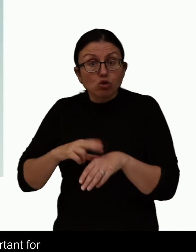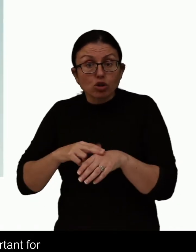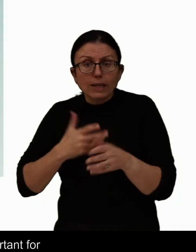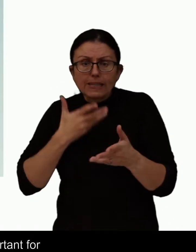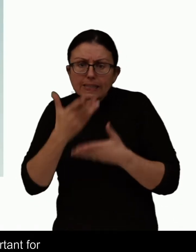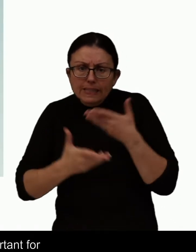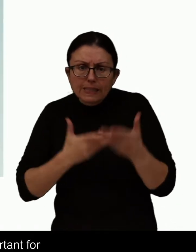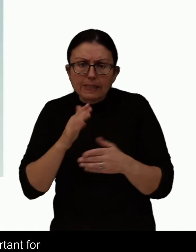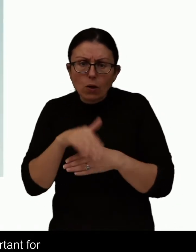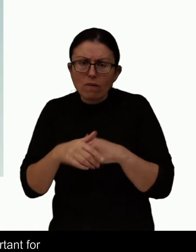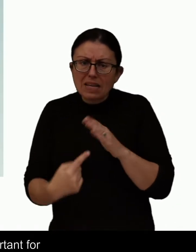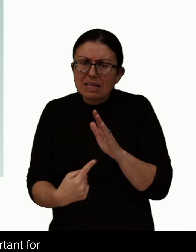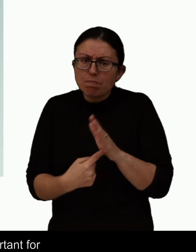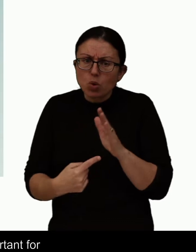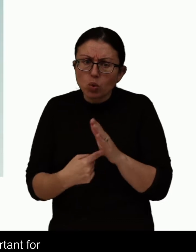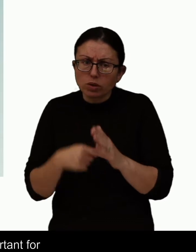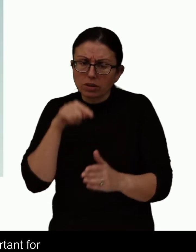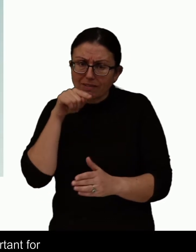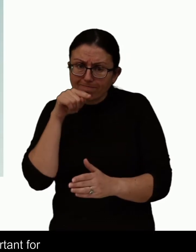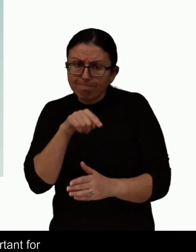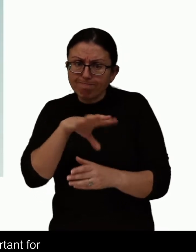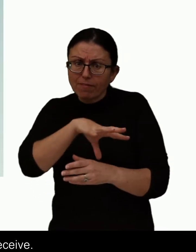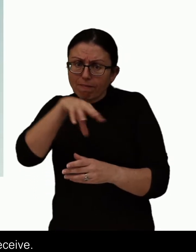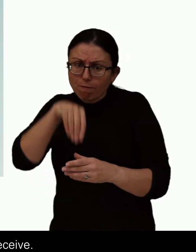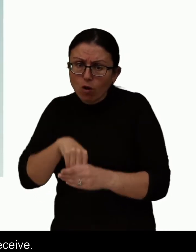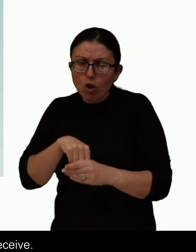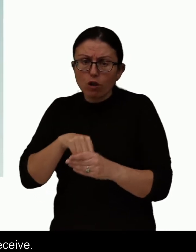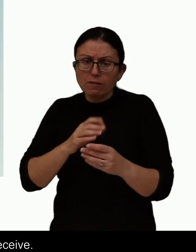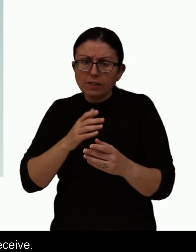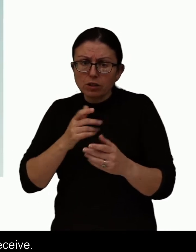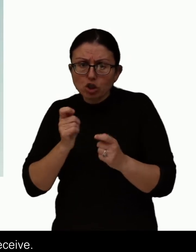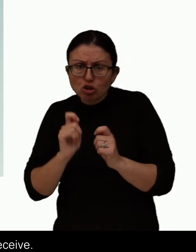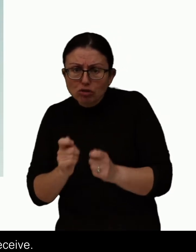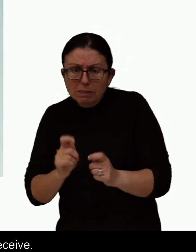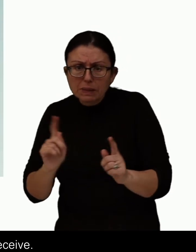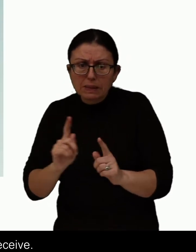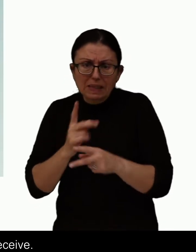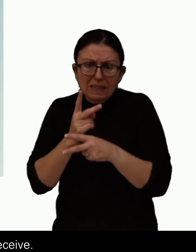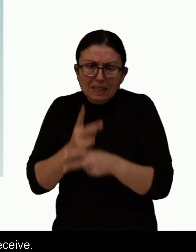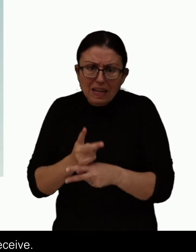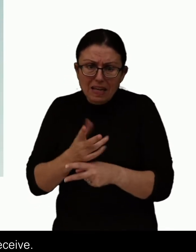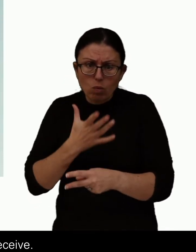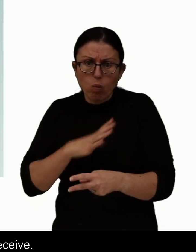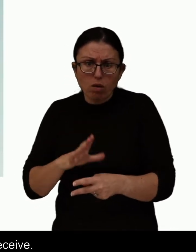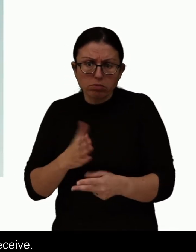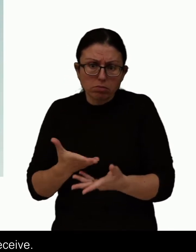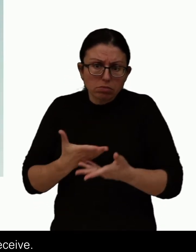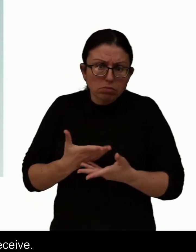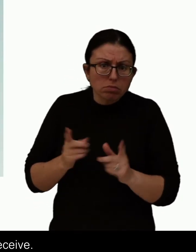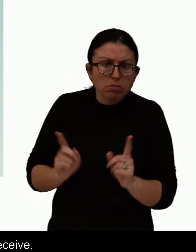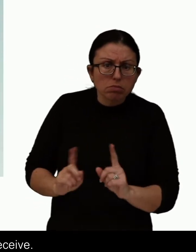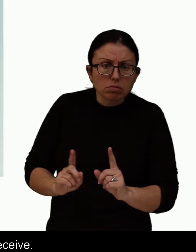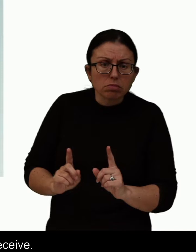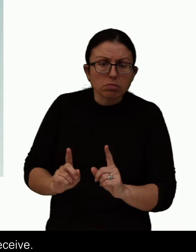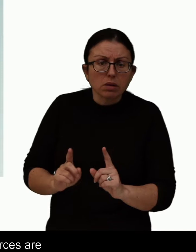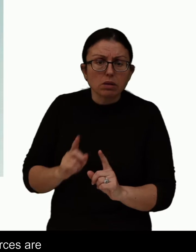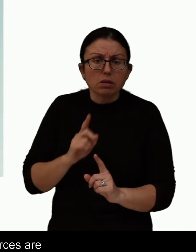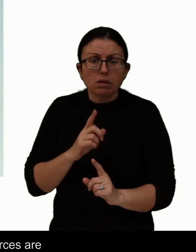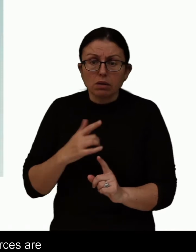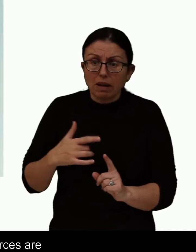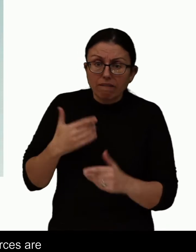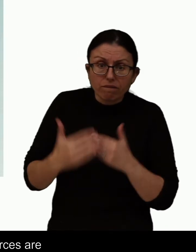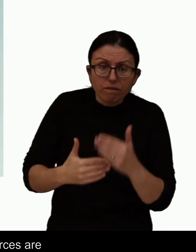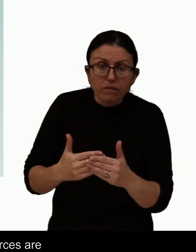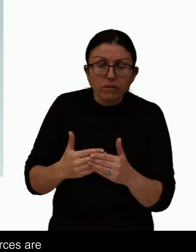important for Peter to be involved in making decisions about the treatment and care he will receive. Depending on your specific condition and where you